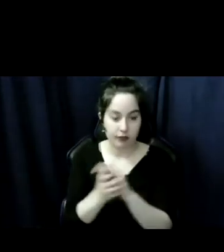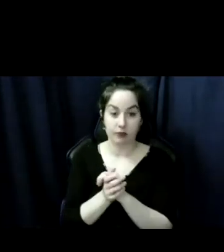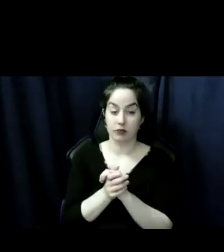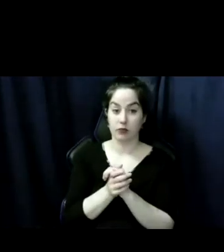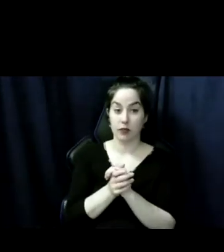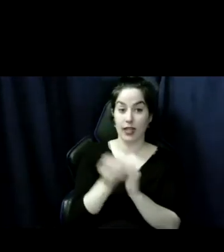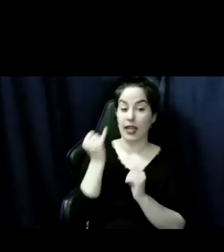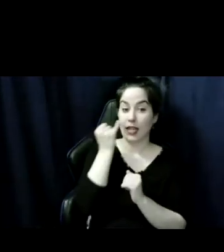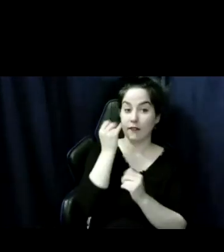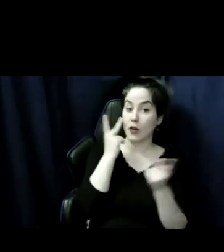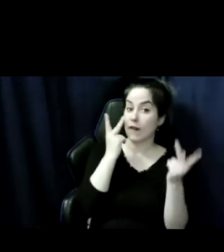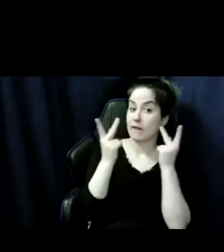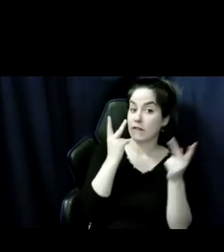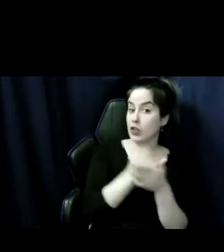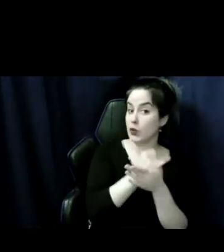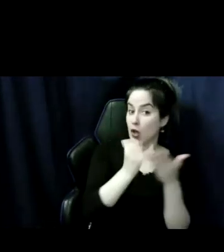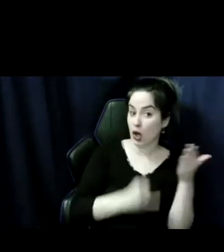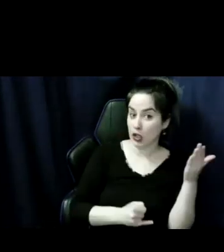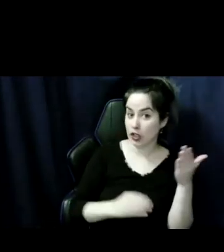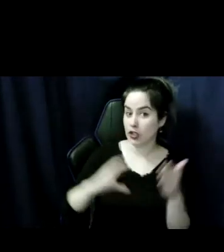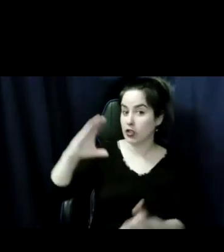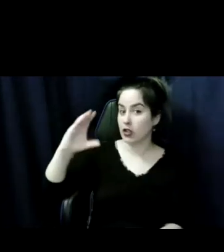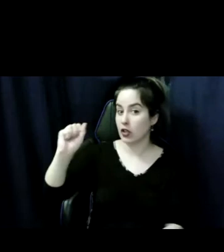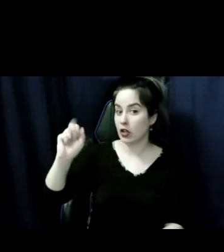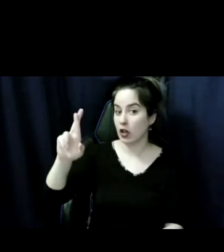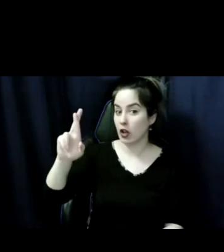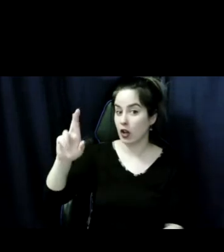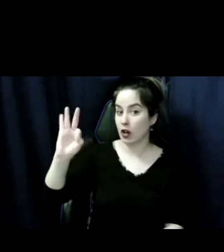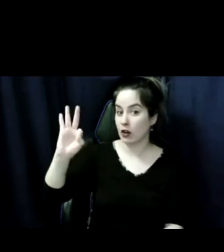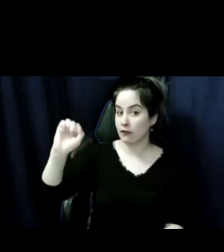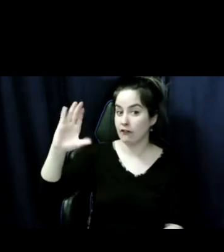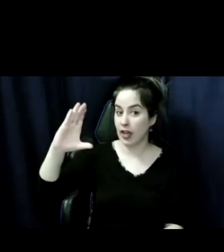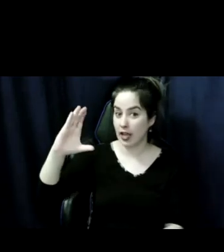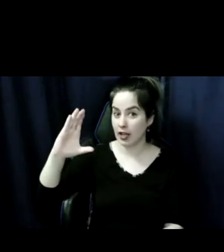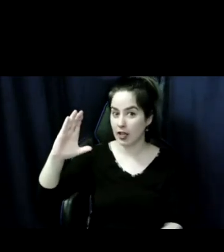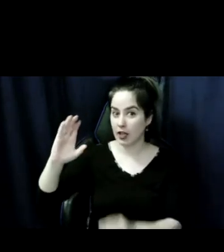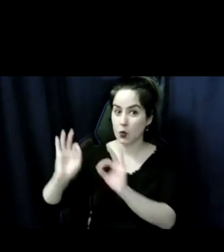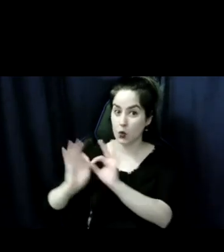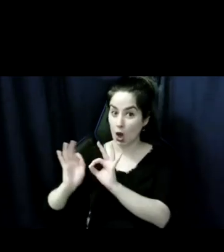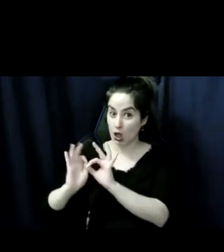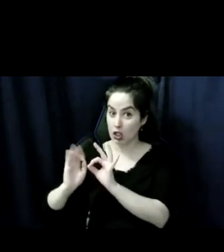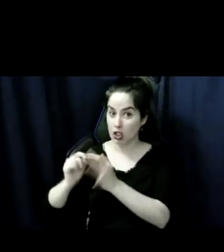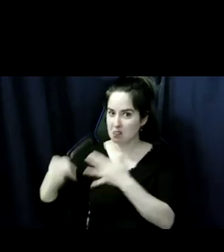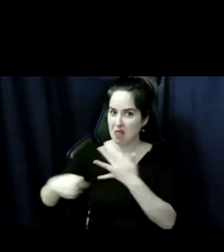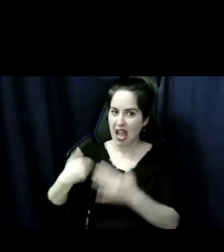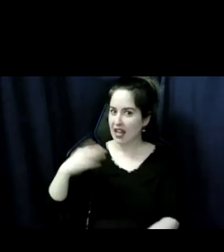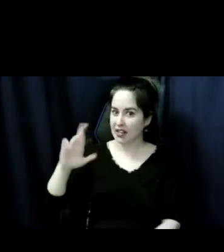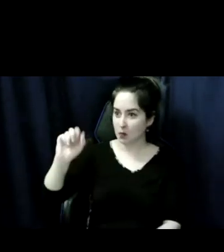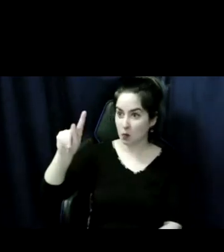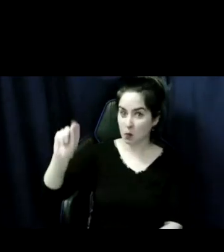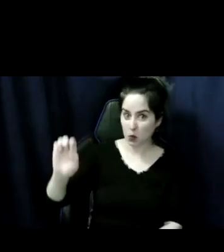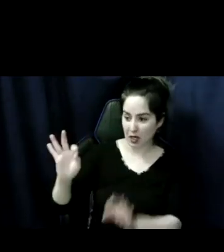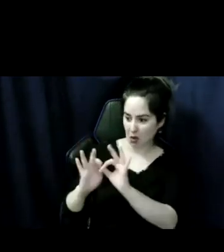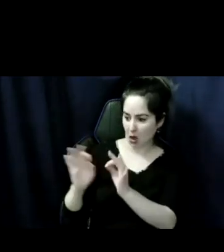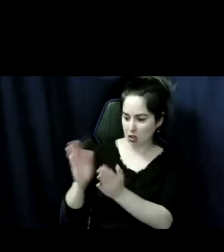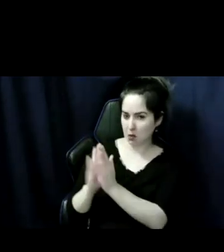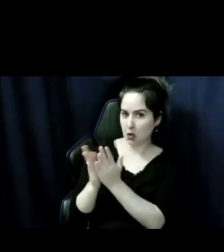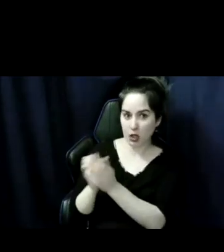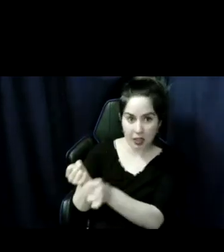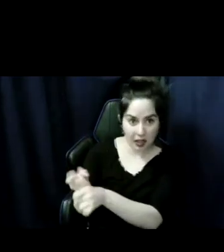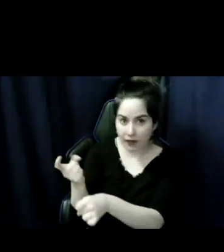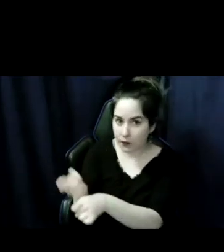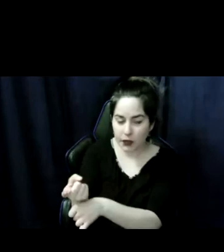at the CARFAC rates and just look at it. CARFAC publishes a sort of a rate book each year. You could look at